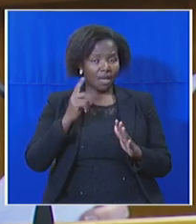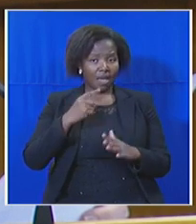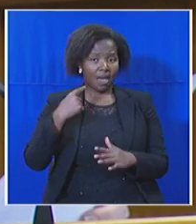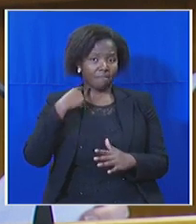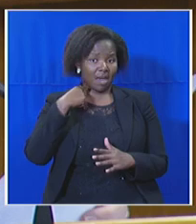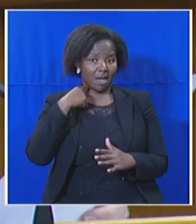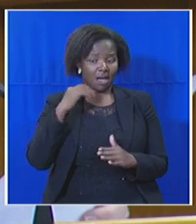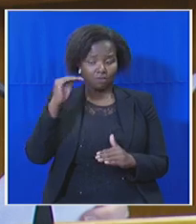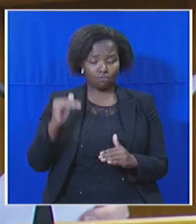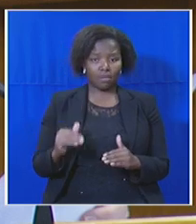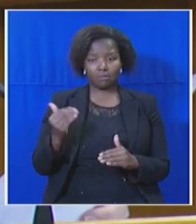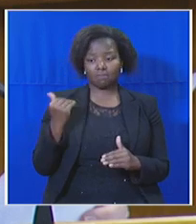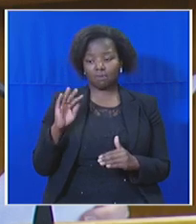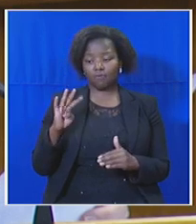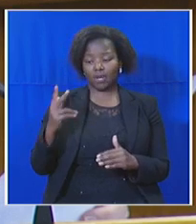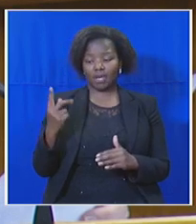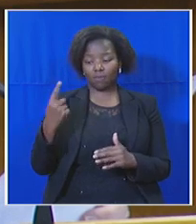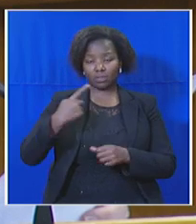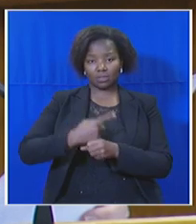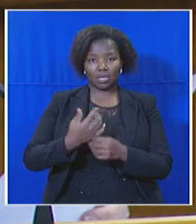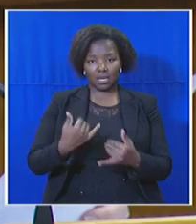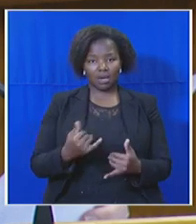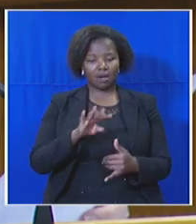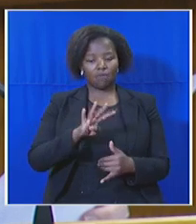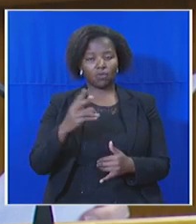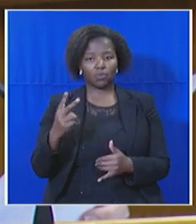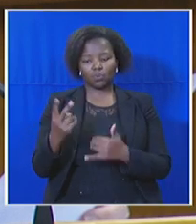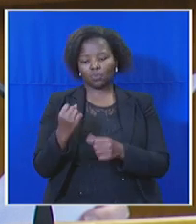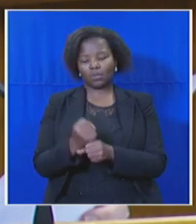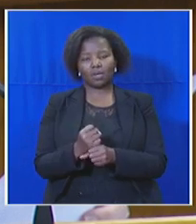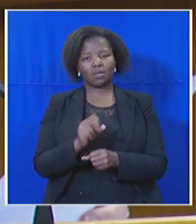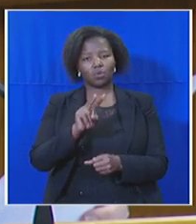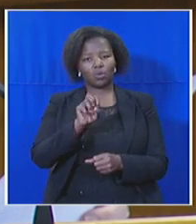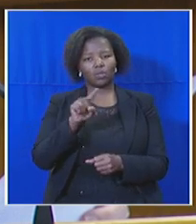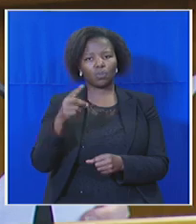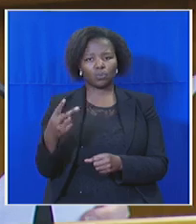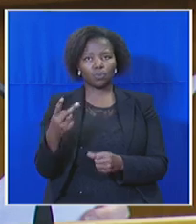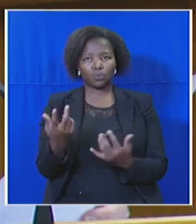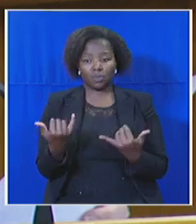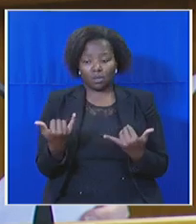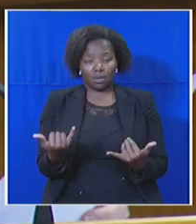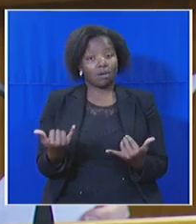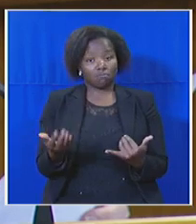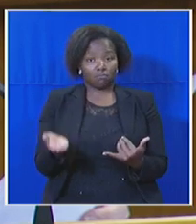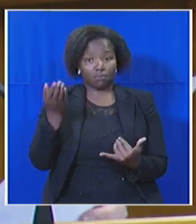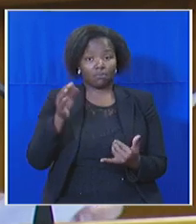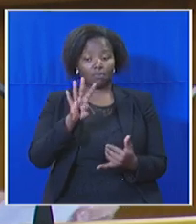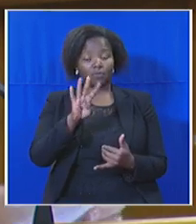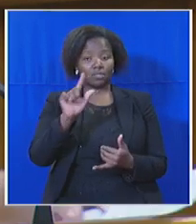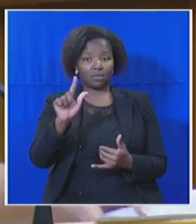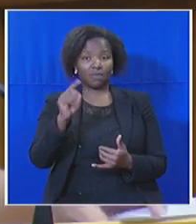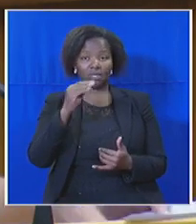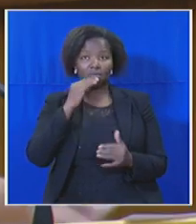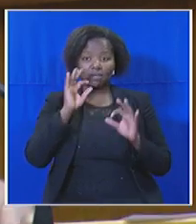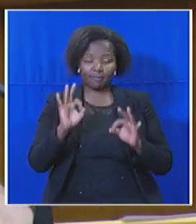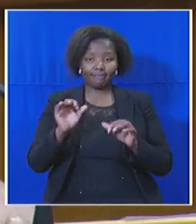from 48 per day right down to 42 in 2012. Today, however, it's risen up to 47 again. So basically, we're back